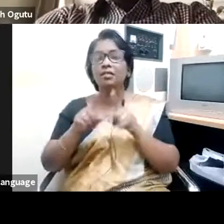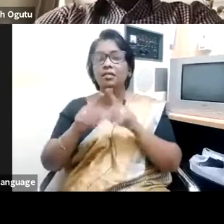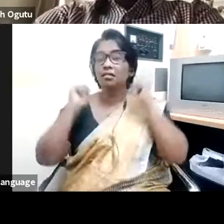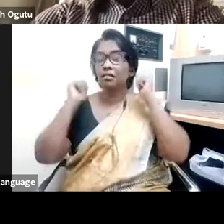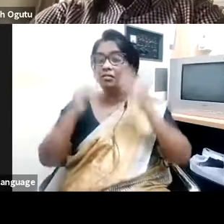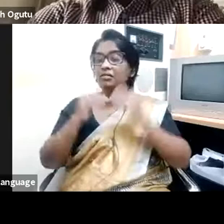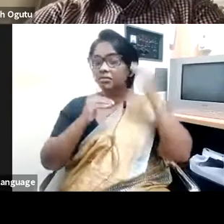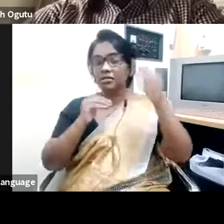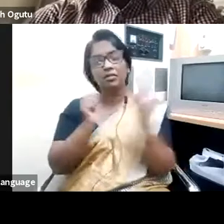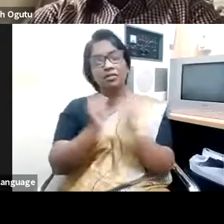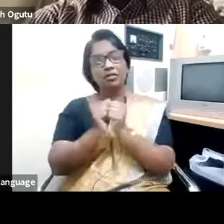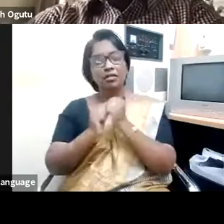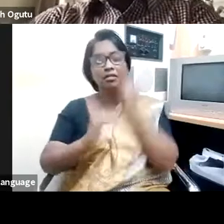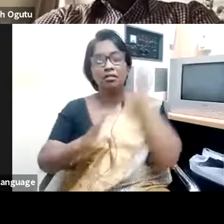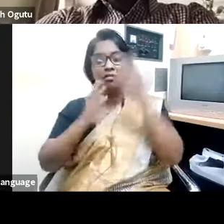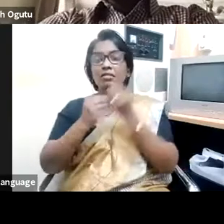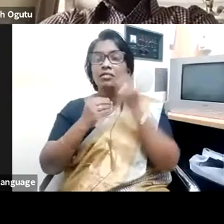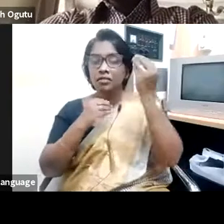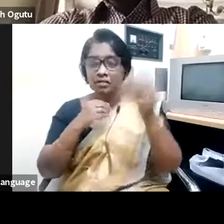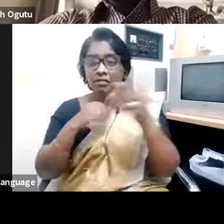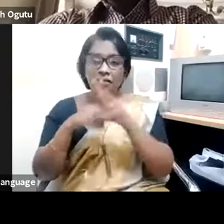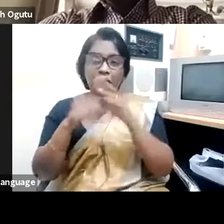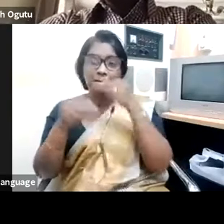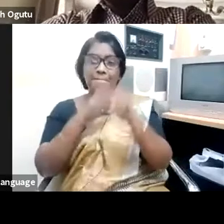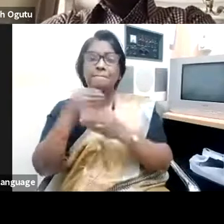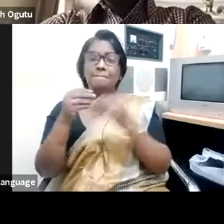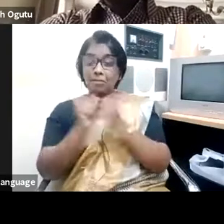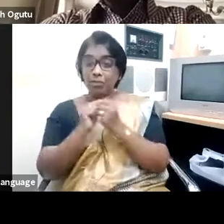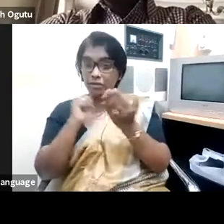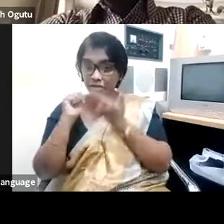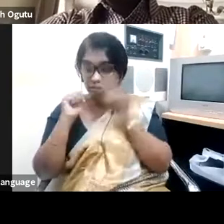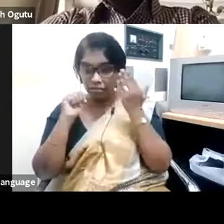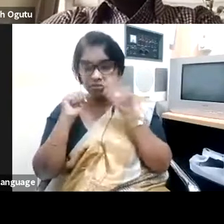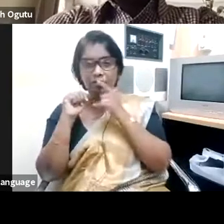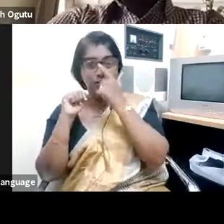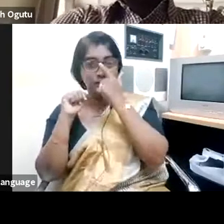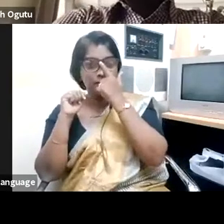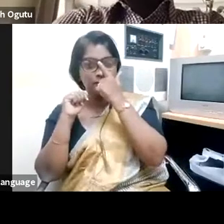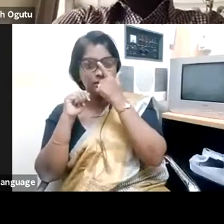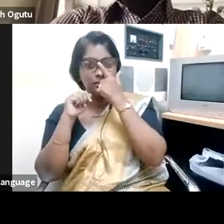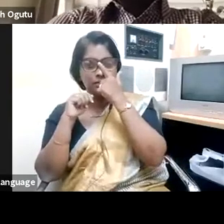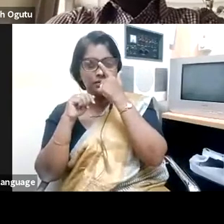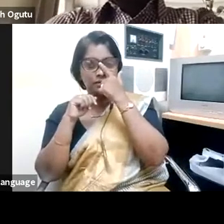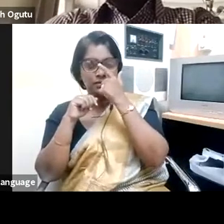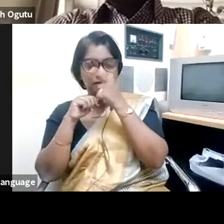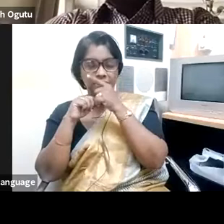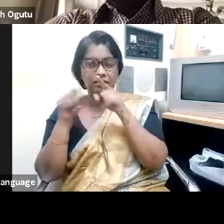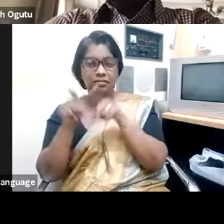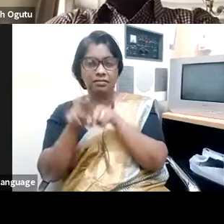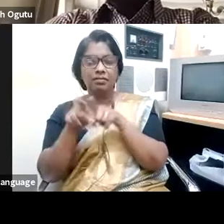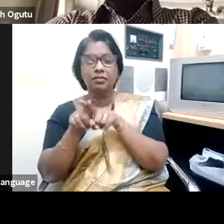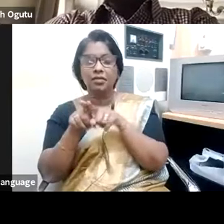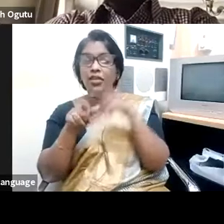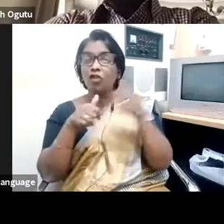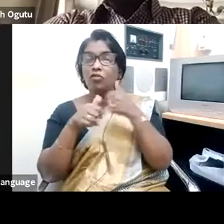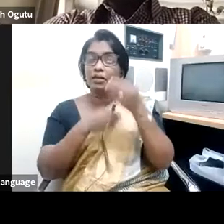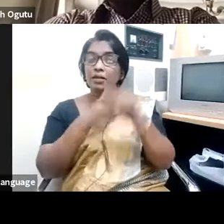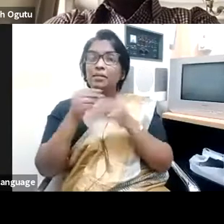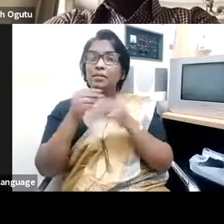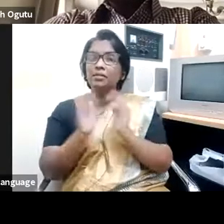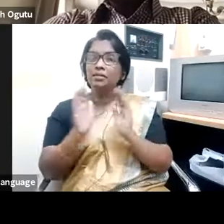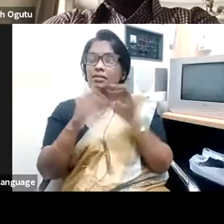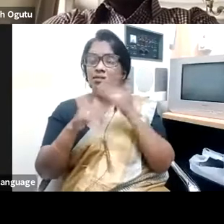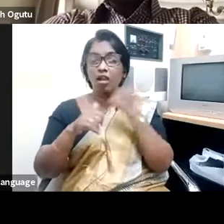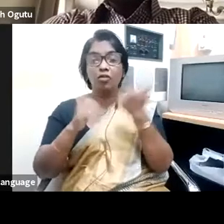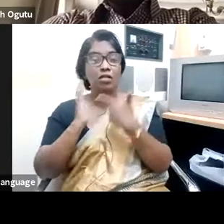Businesses can, but does not have to, involve the creation of a new product or service. New technologies and approaches such